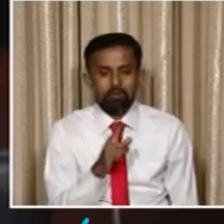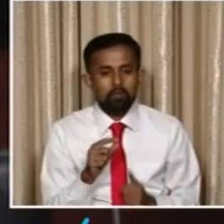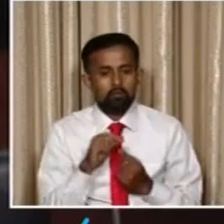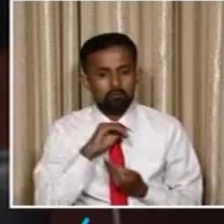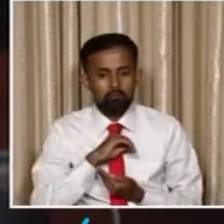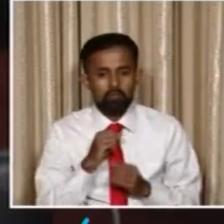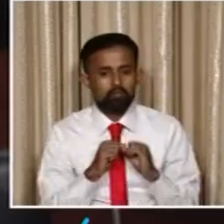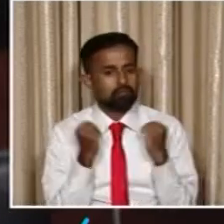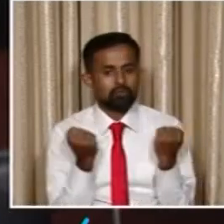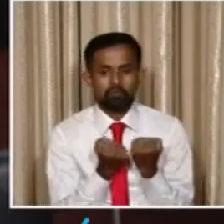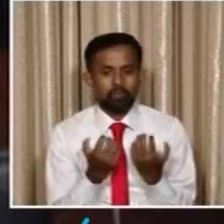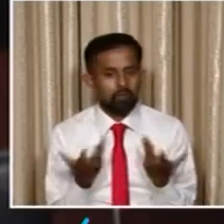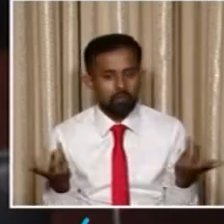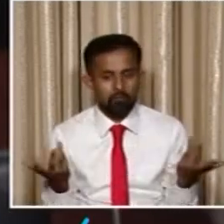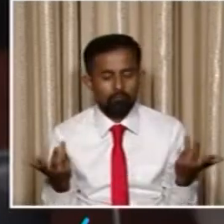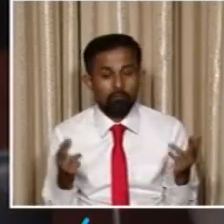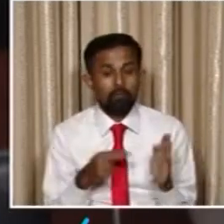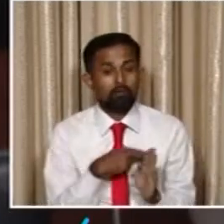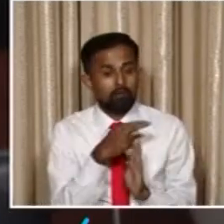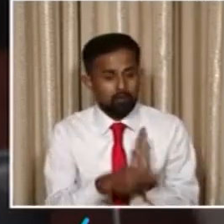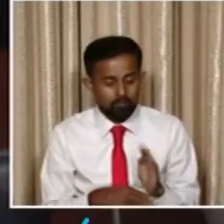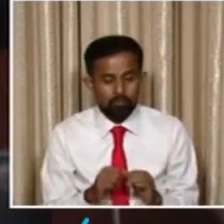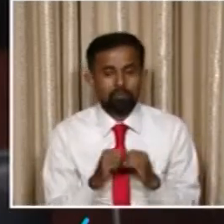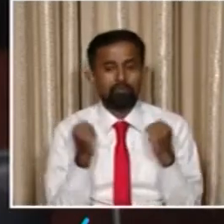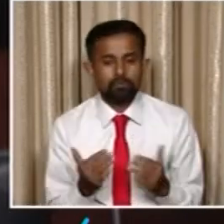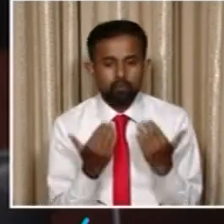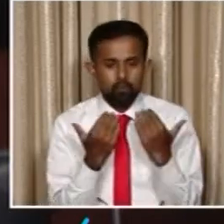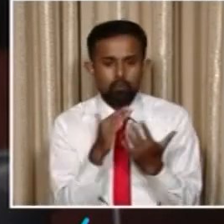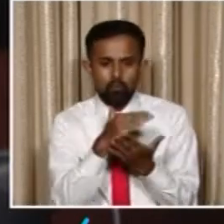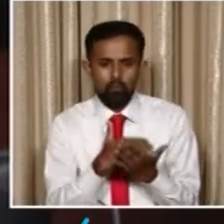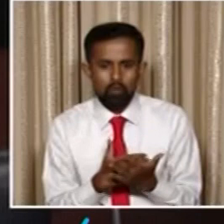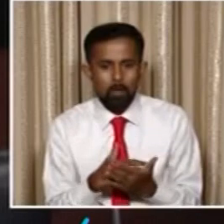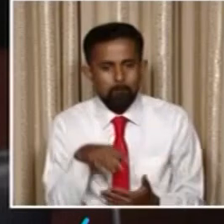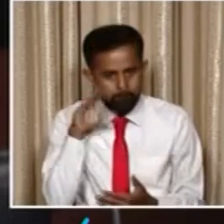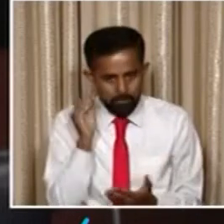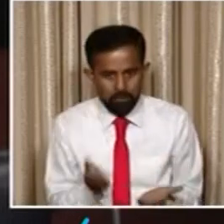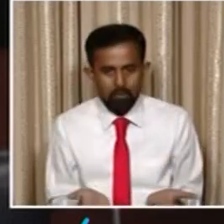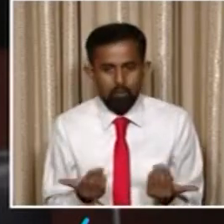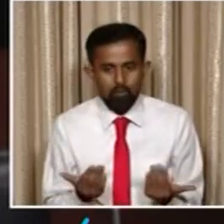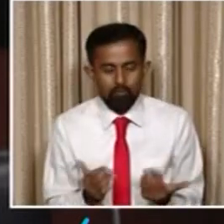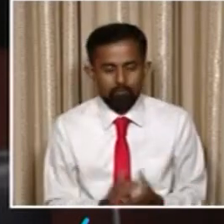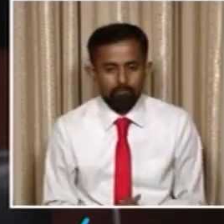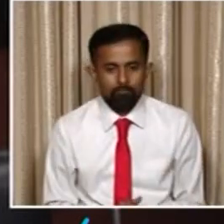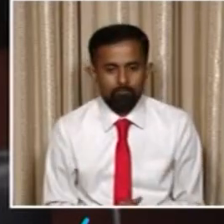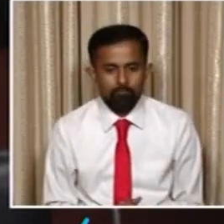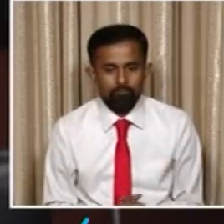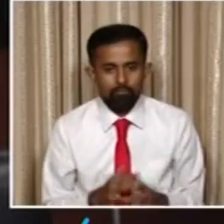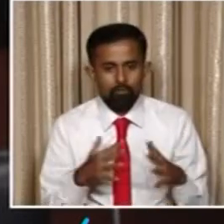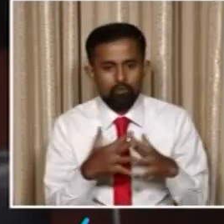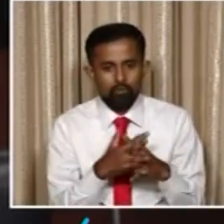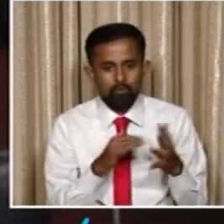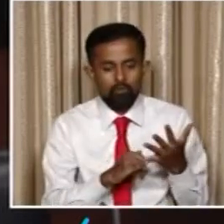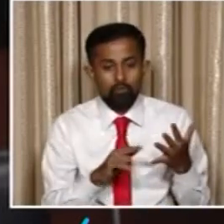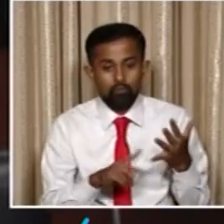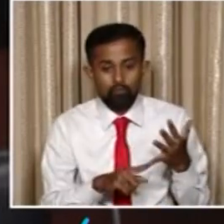a national organization. And I really want to make this point. French philosopher Rousseau drew the